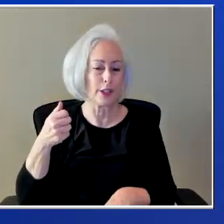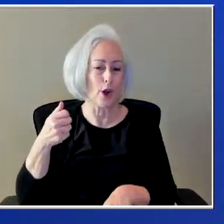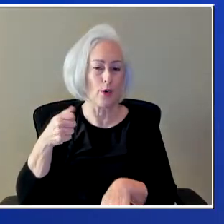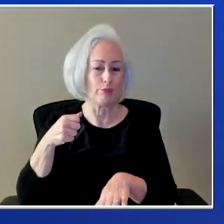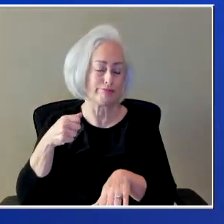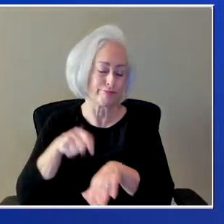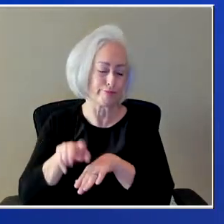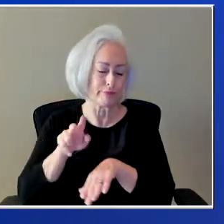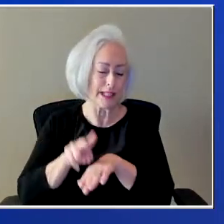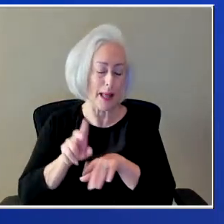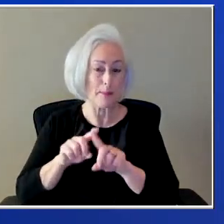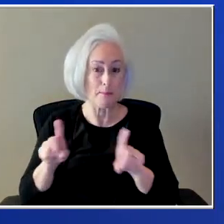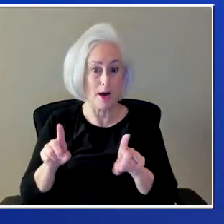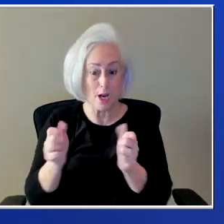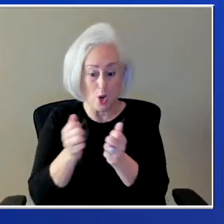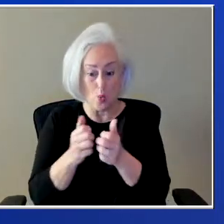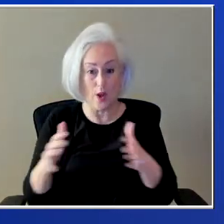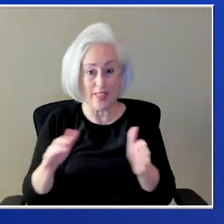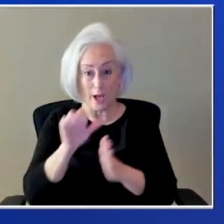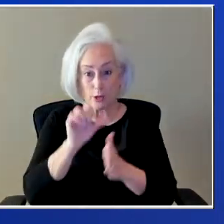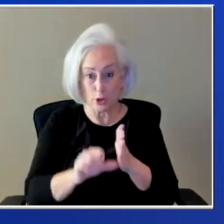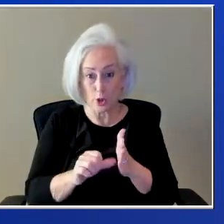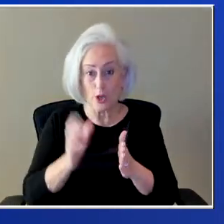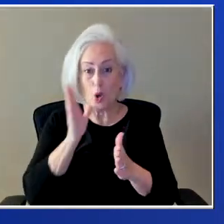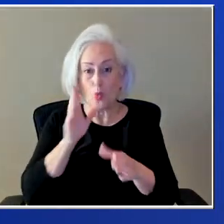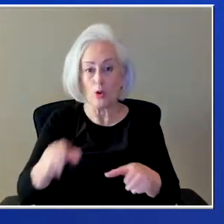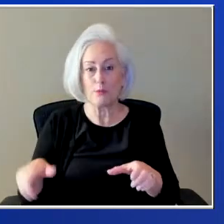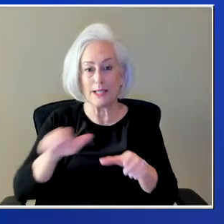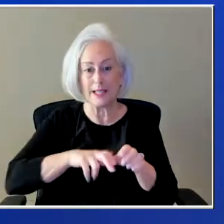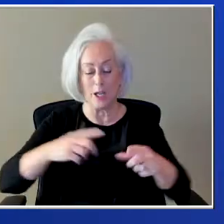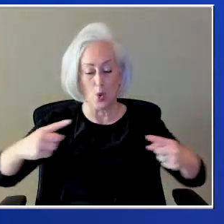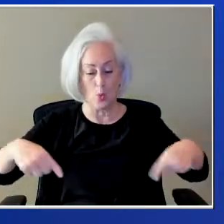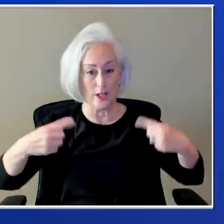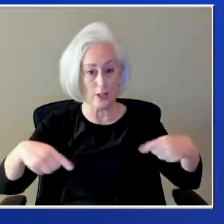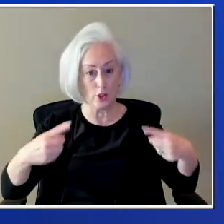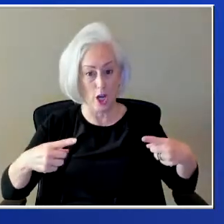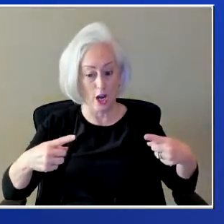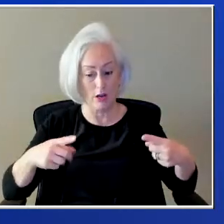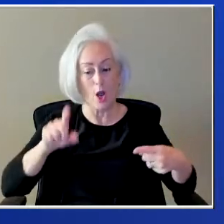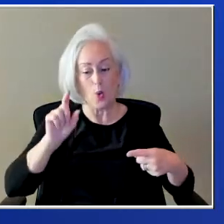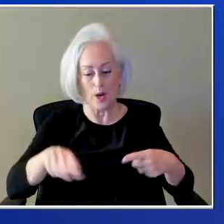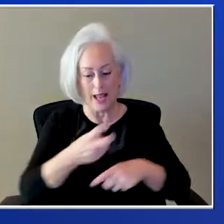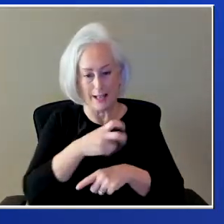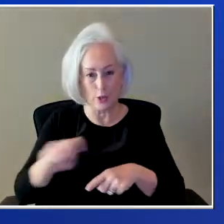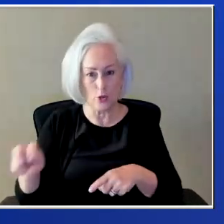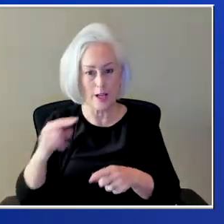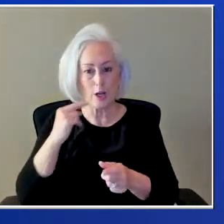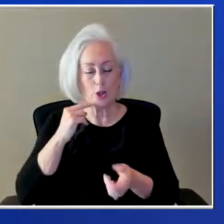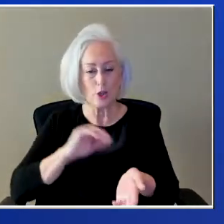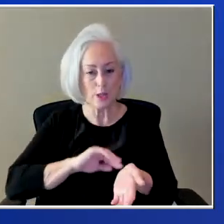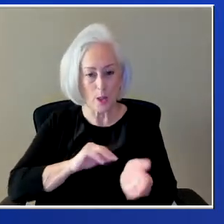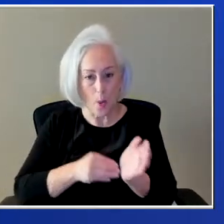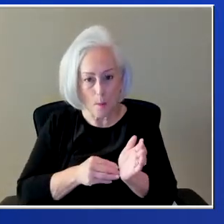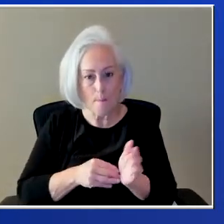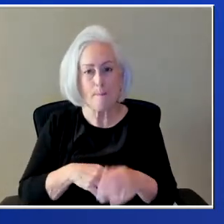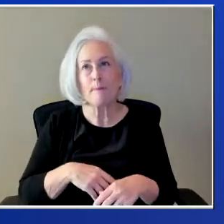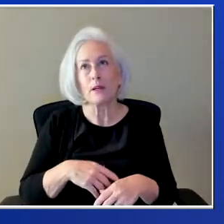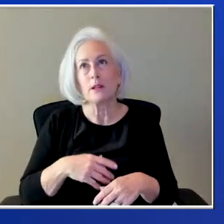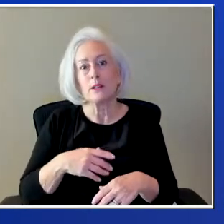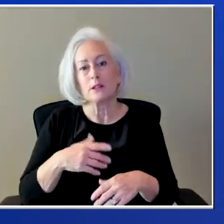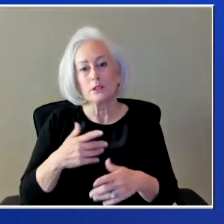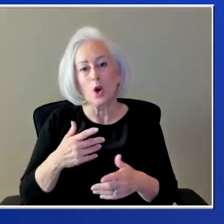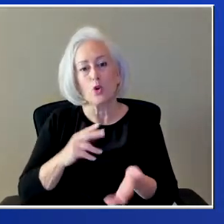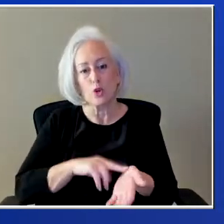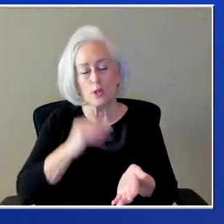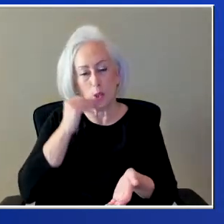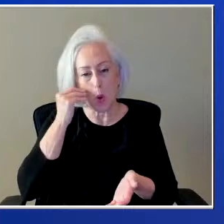been in a wheelchair and she would have been in the nursing home. So this just allows her to live her life of whatever she wishes to do on a daily basis,